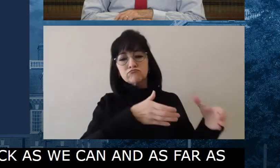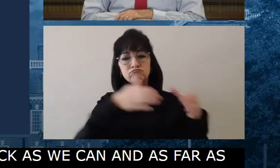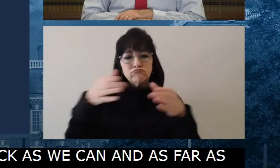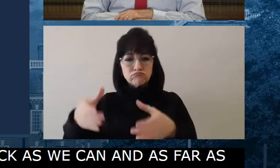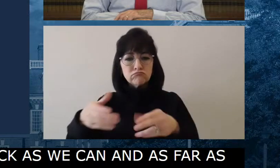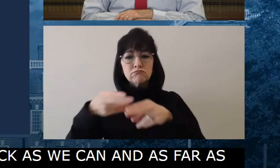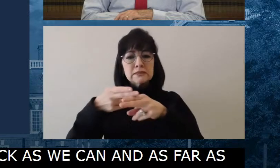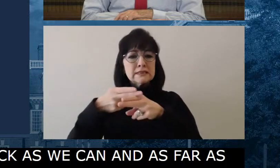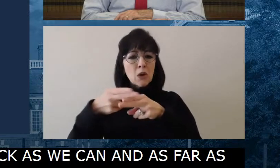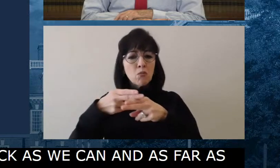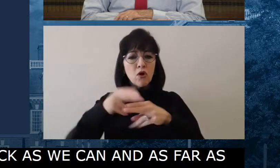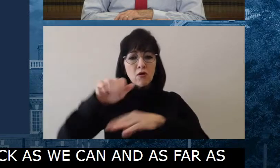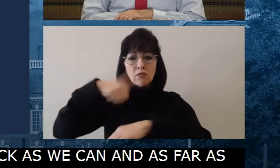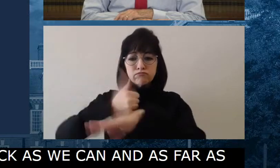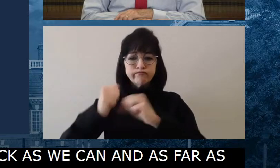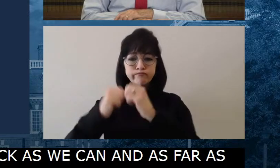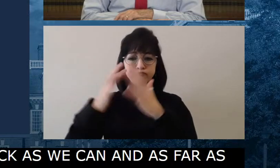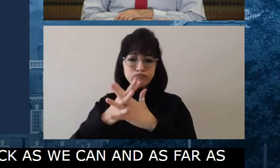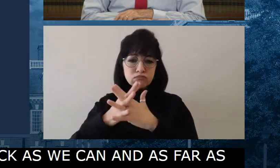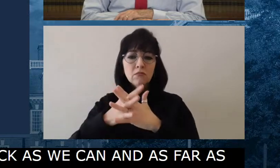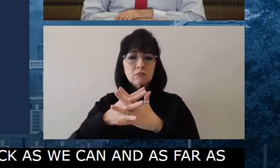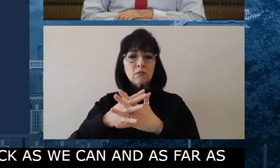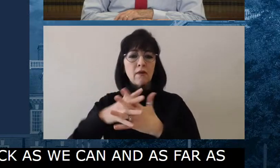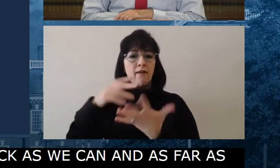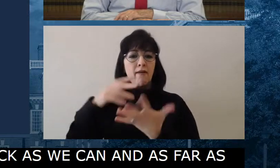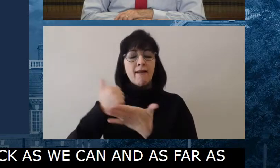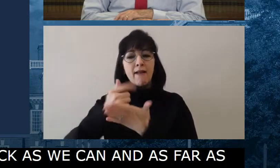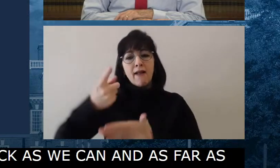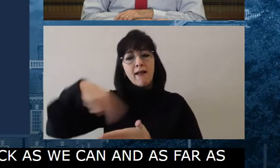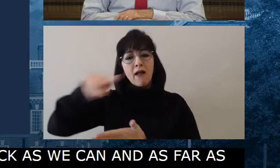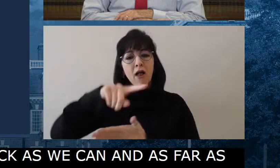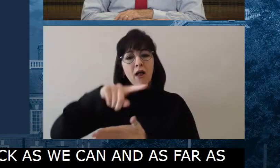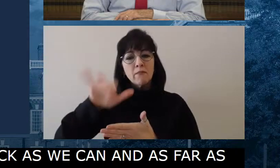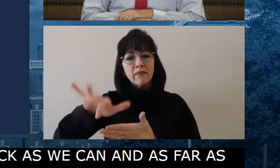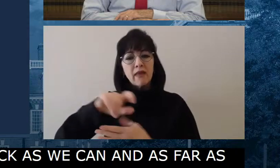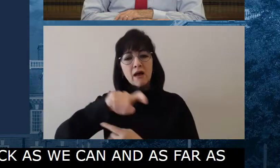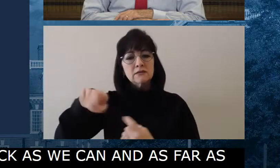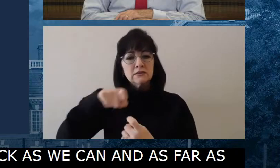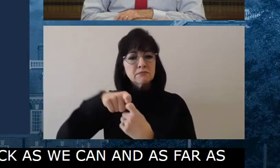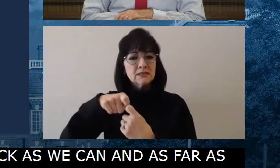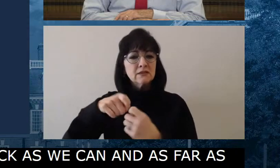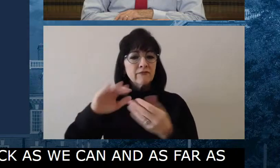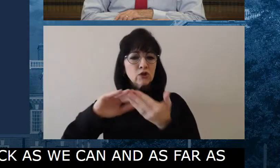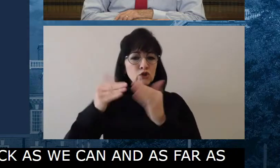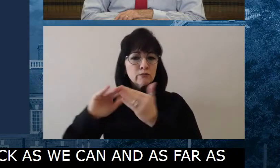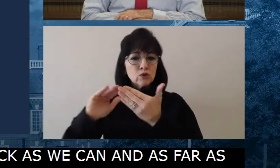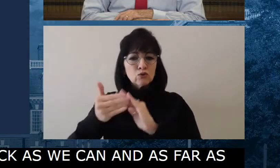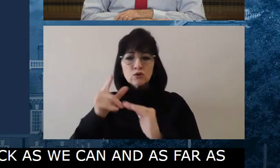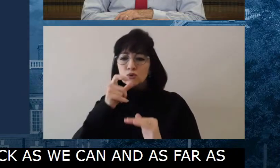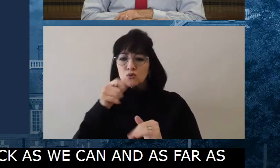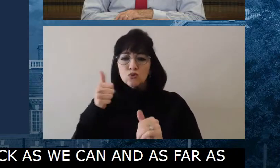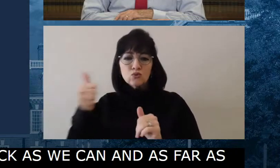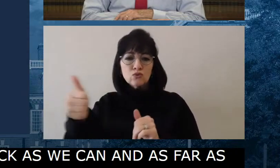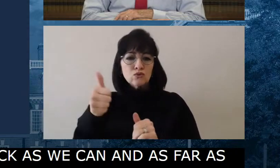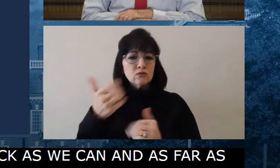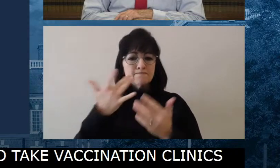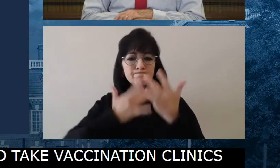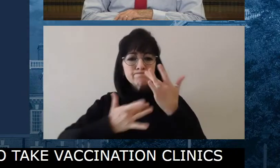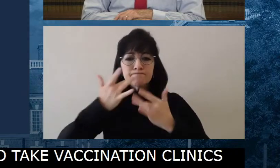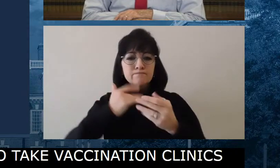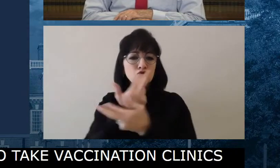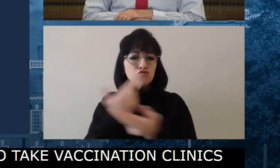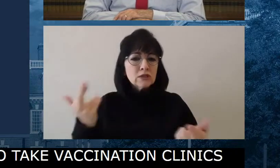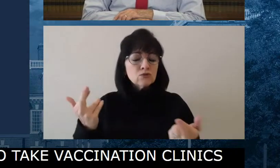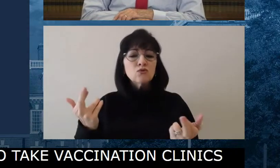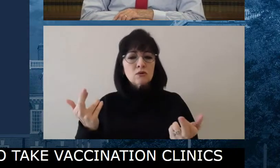that outreach, and want to thank Dr. Coker and others who are helping with that outreach, our federally qualified health centers